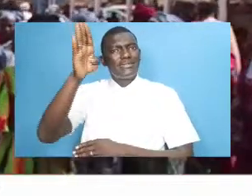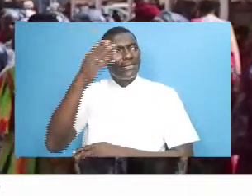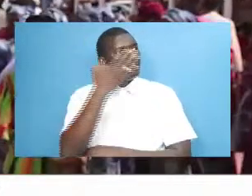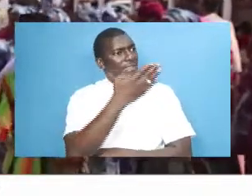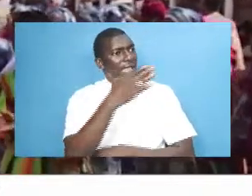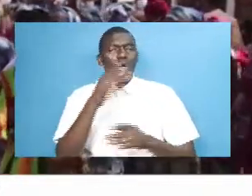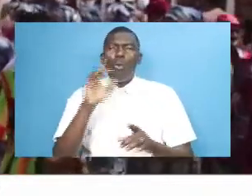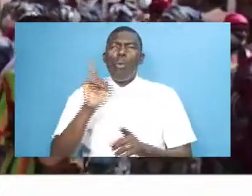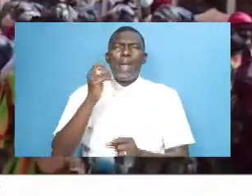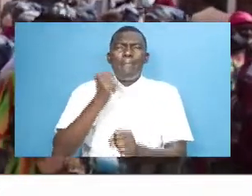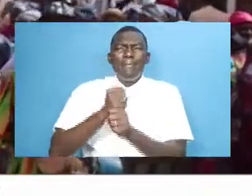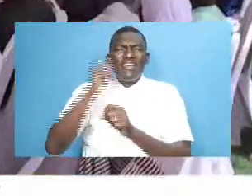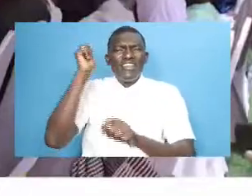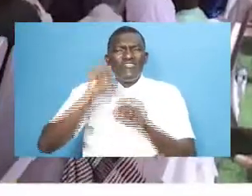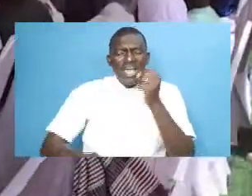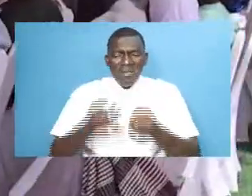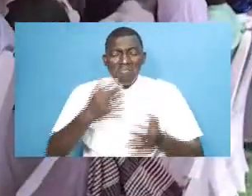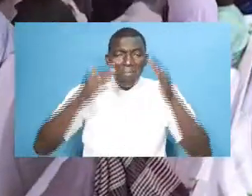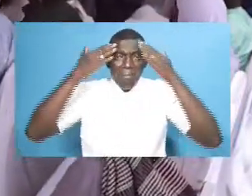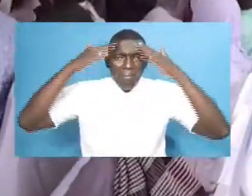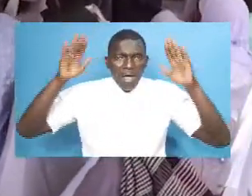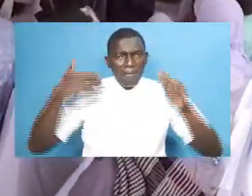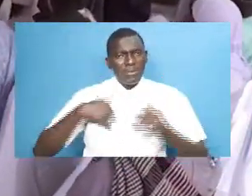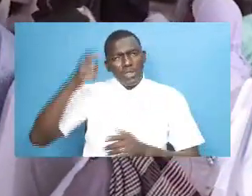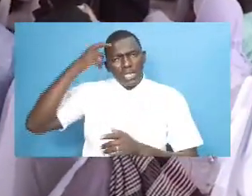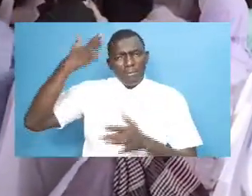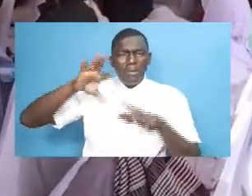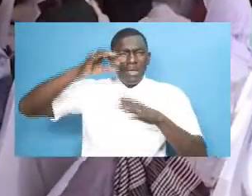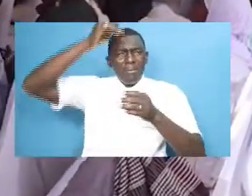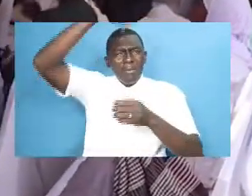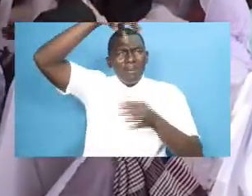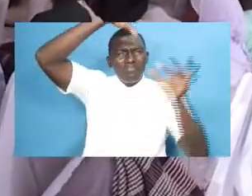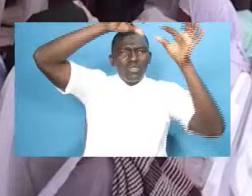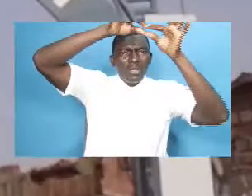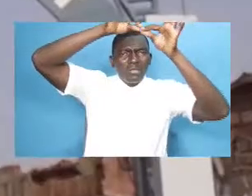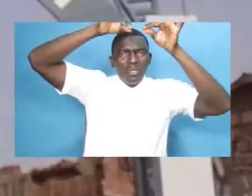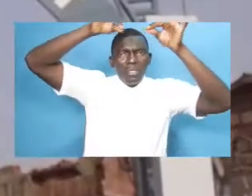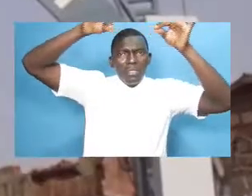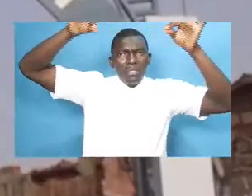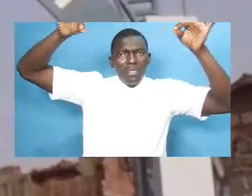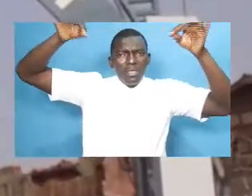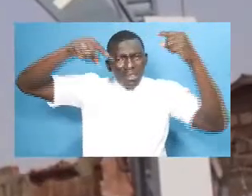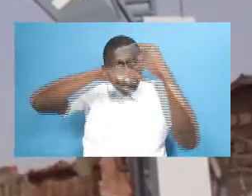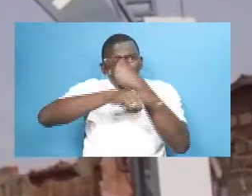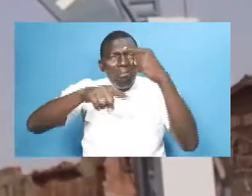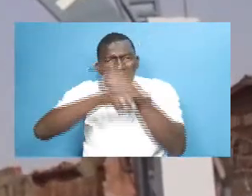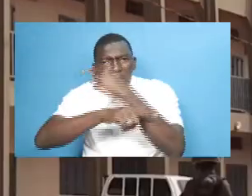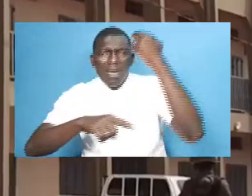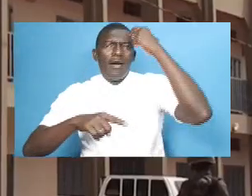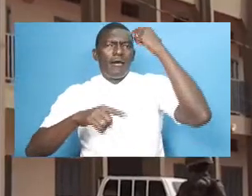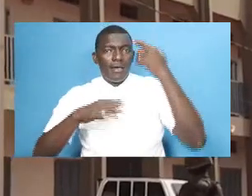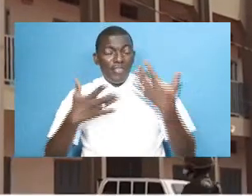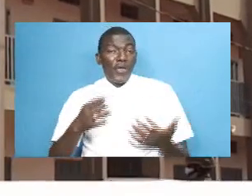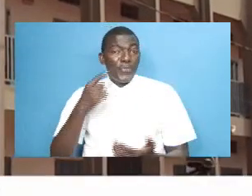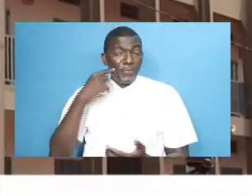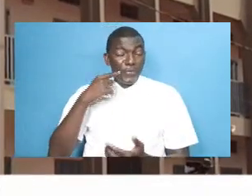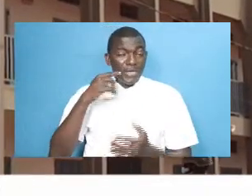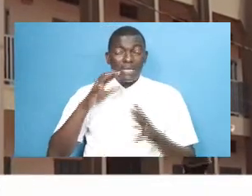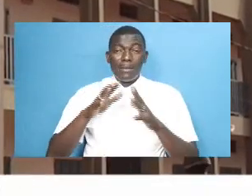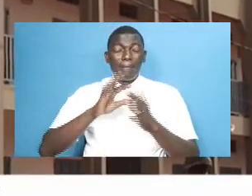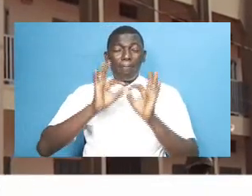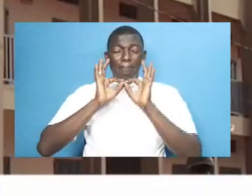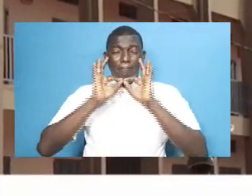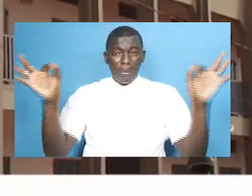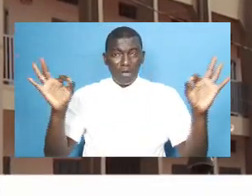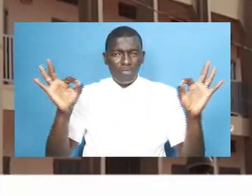remains unknown, though an electrical fault was the likely cause. Today, a magnificent structure stands tall at